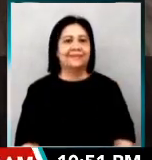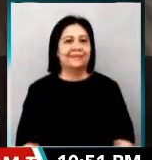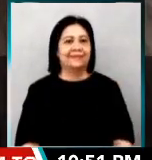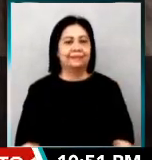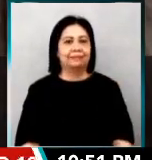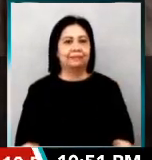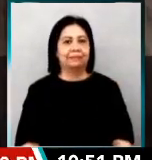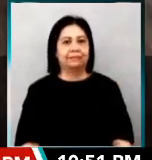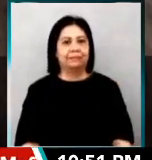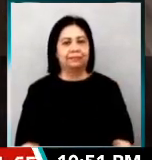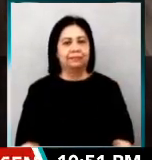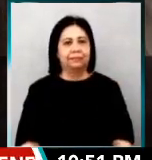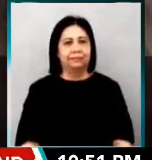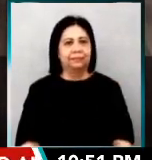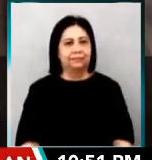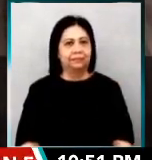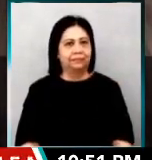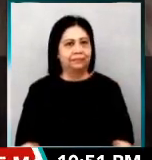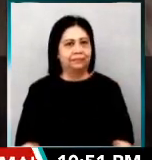Chinese.